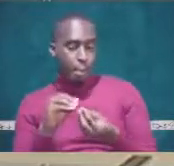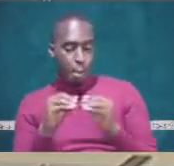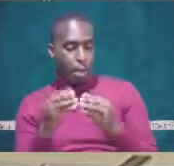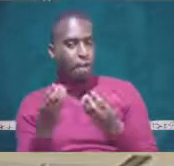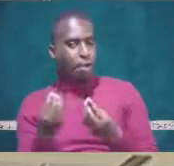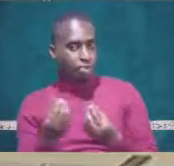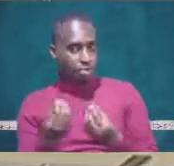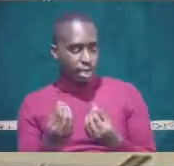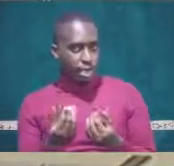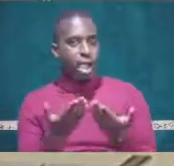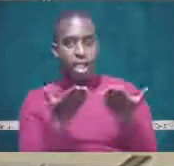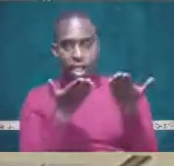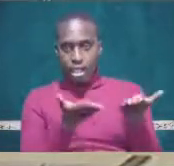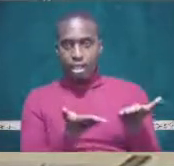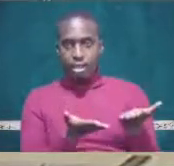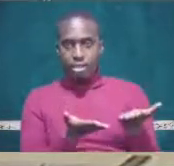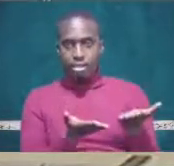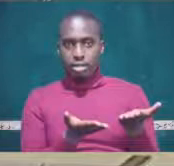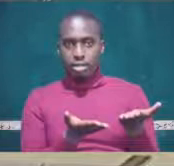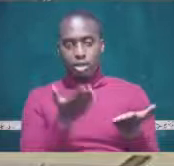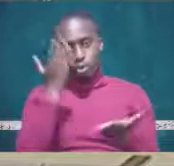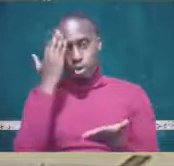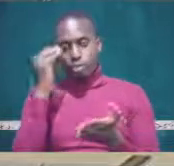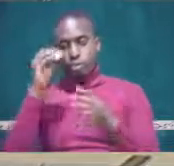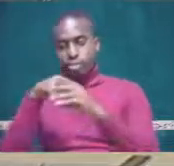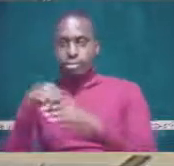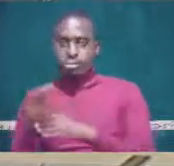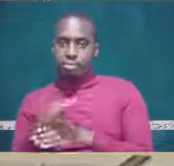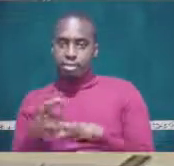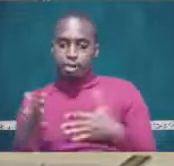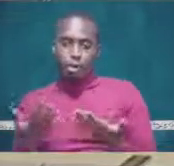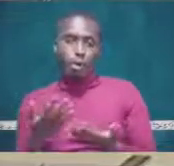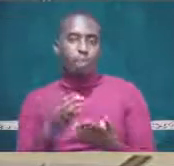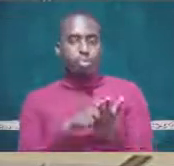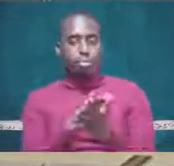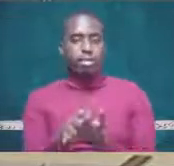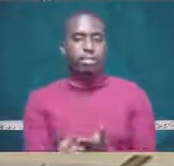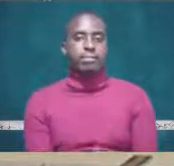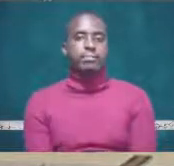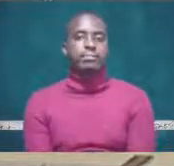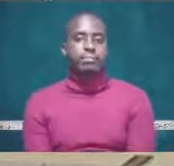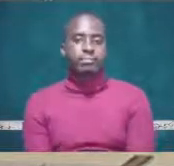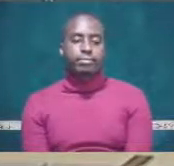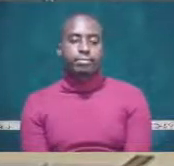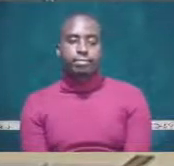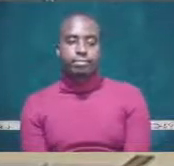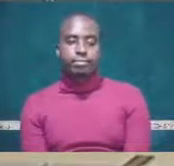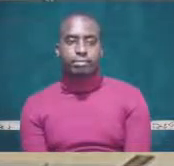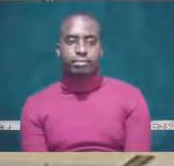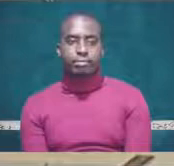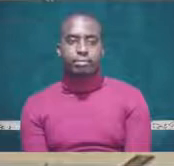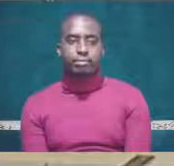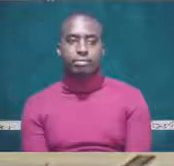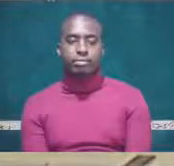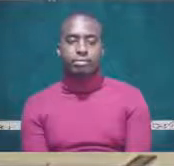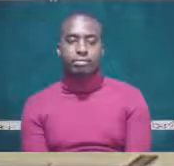amount of money, the amount of money readily available is the